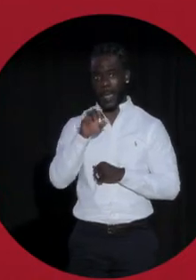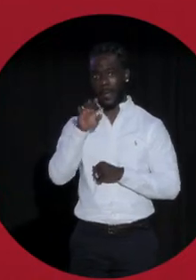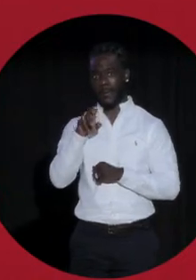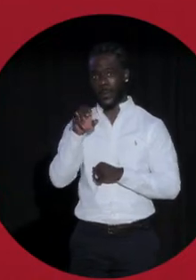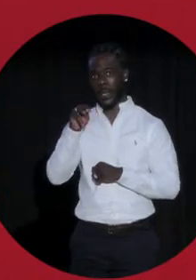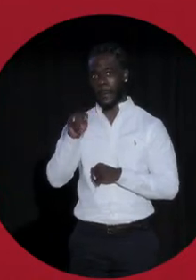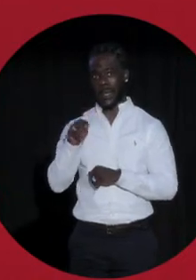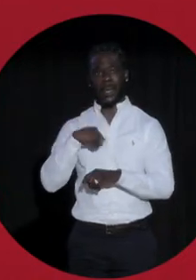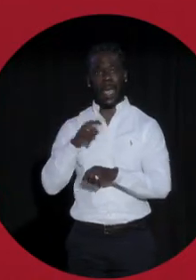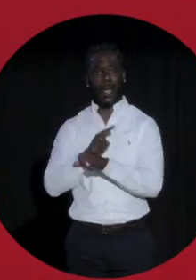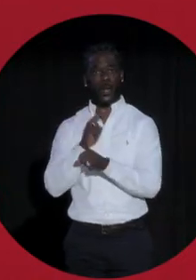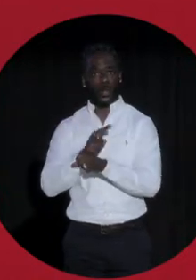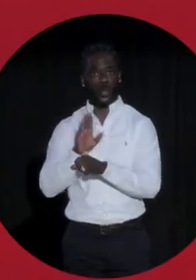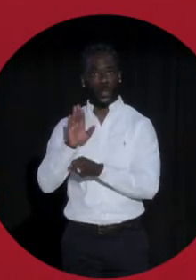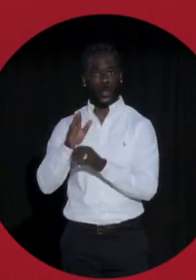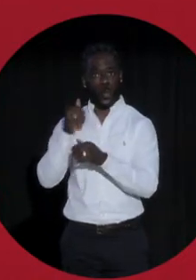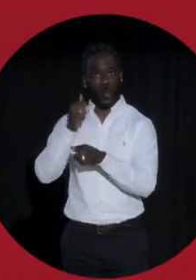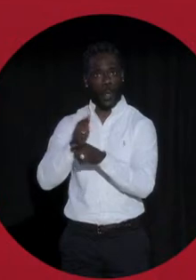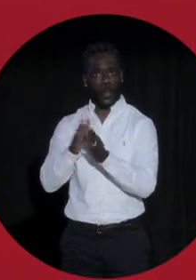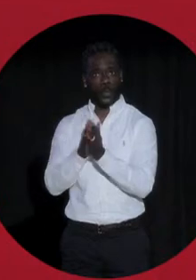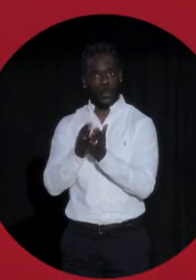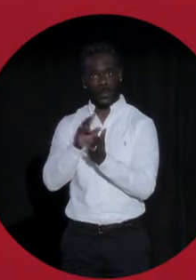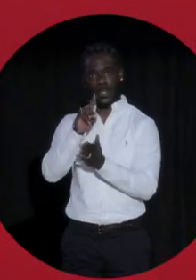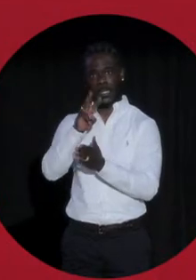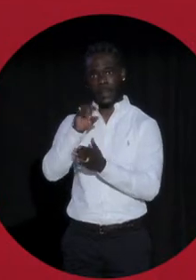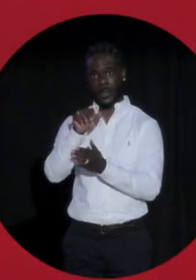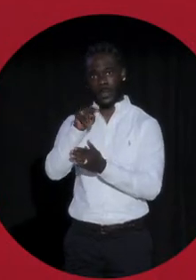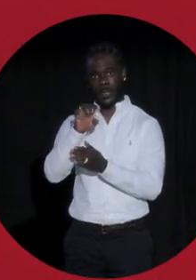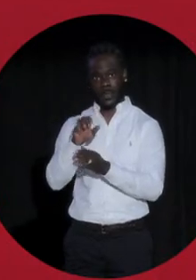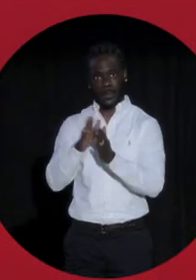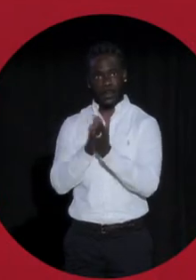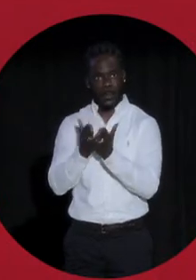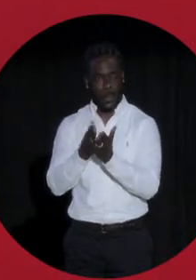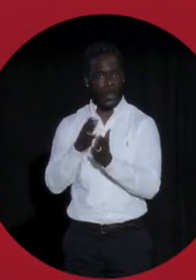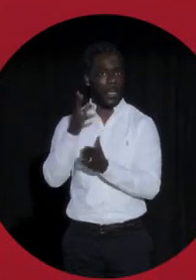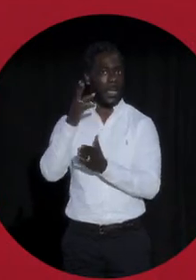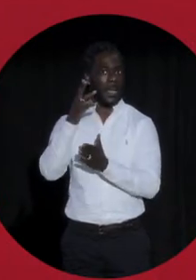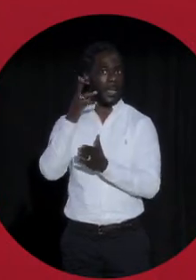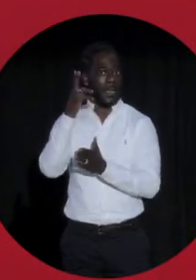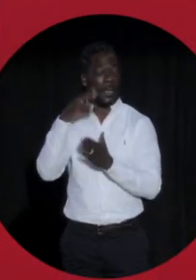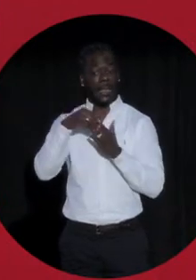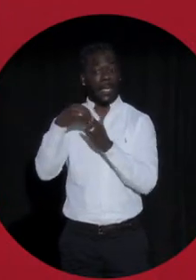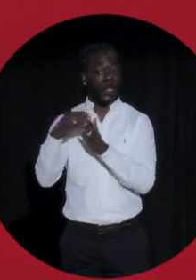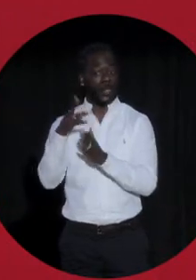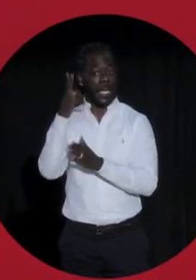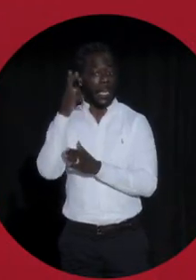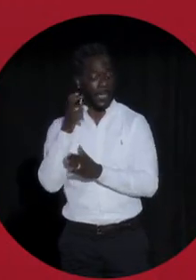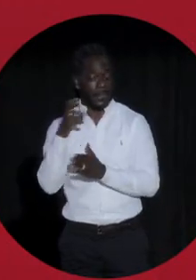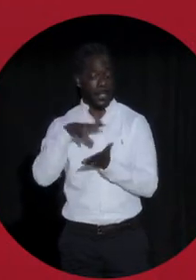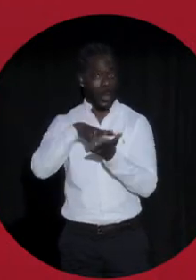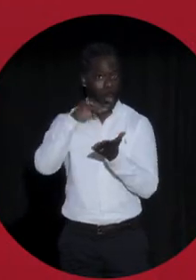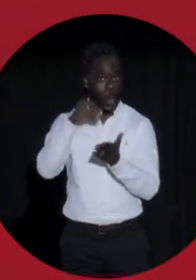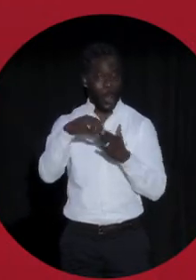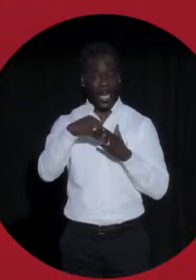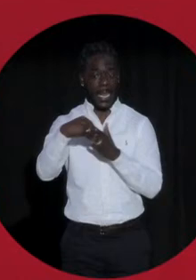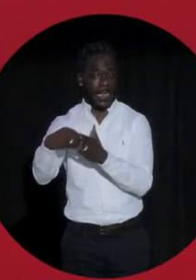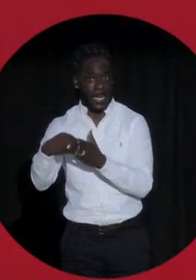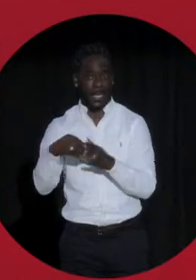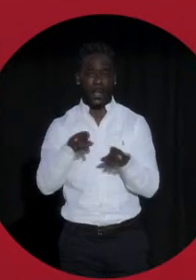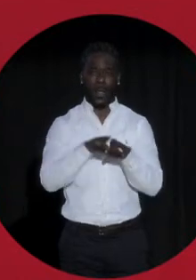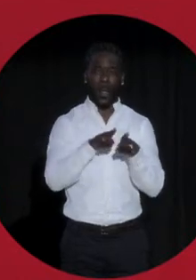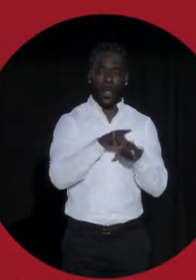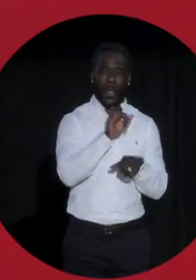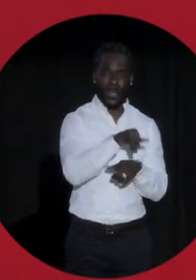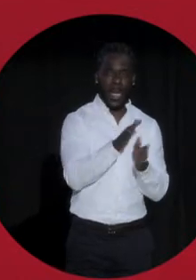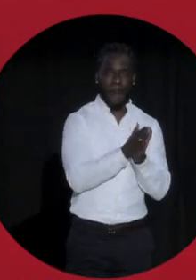book, Dwayne's book, Leaders Listen, Learn, and Lead. And although that book was like